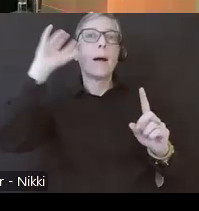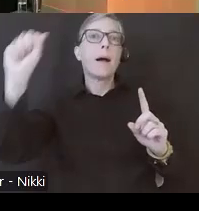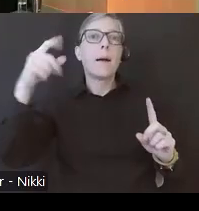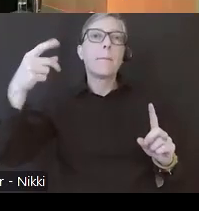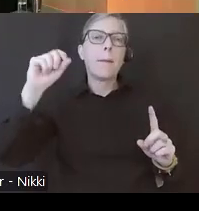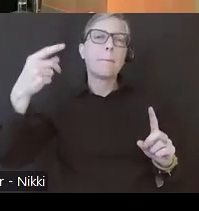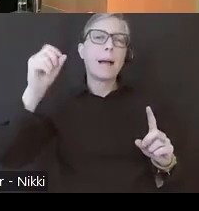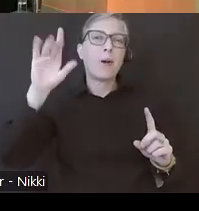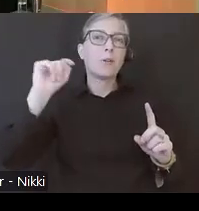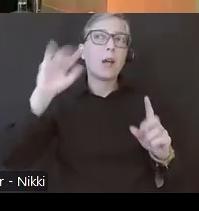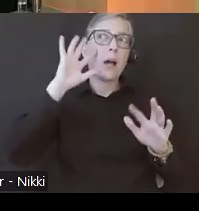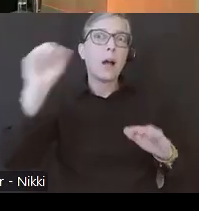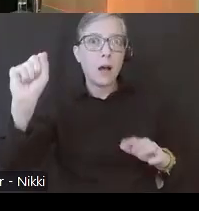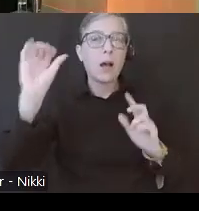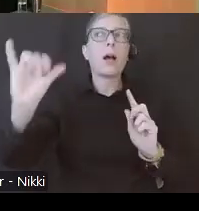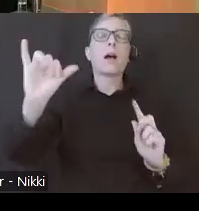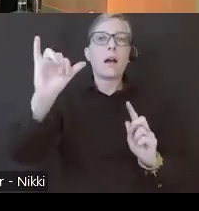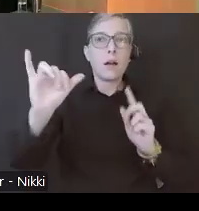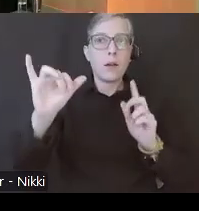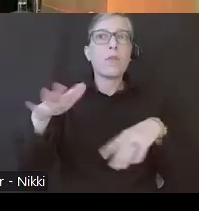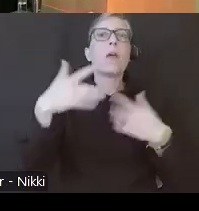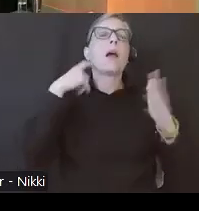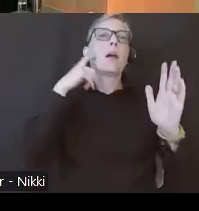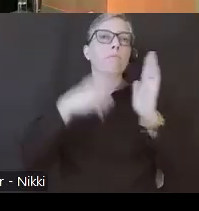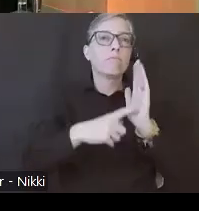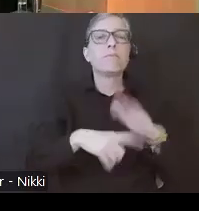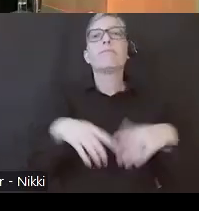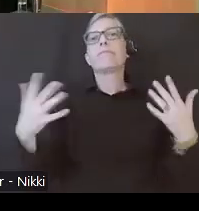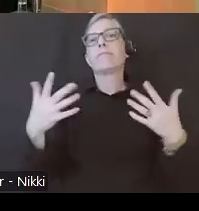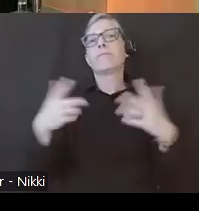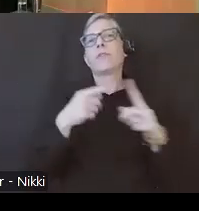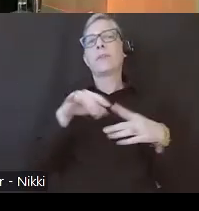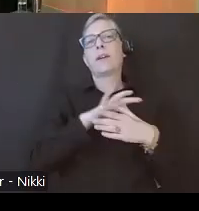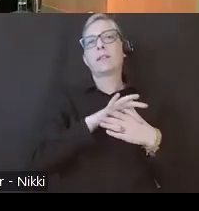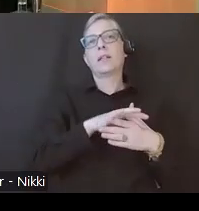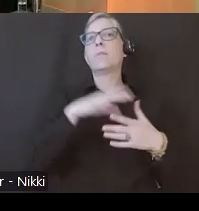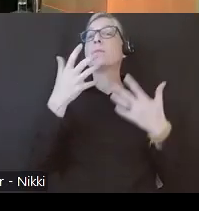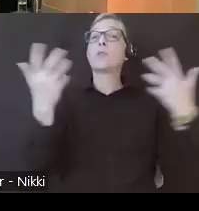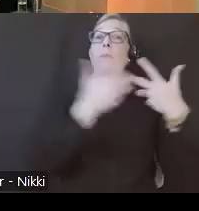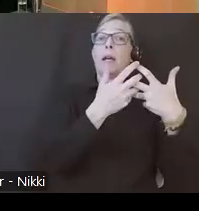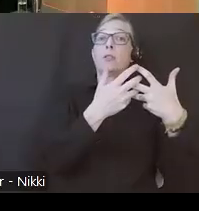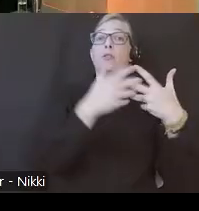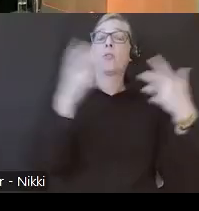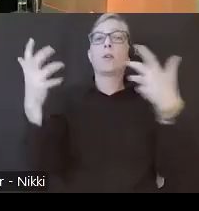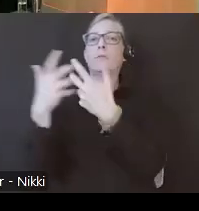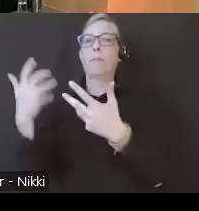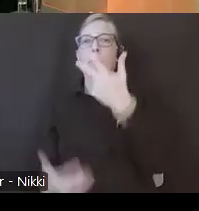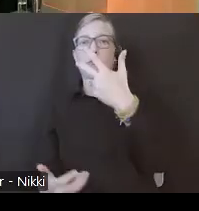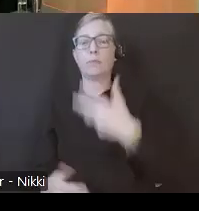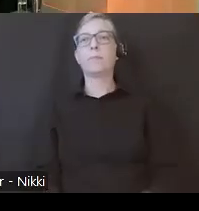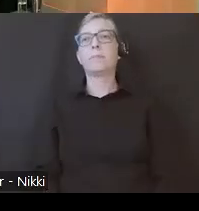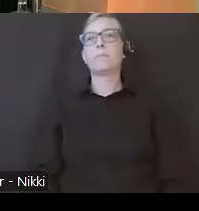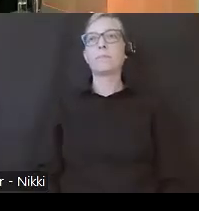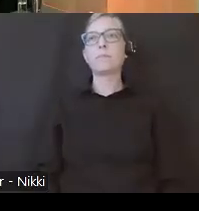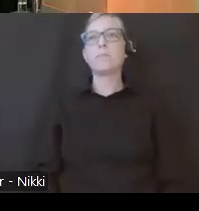trials are those where the content of the sentence they read did not match the audio clip. And as you can see, all